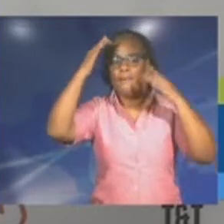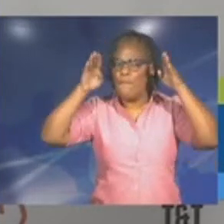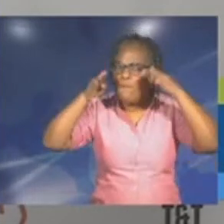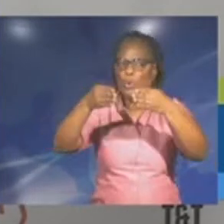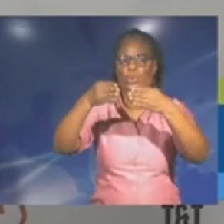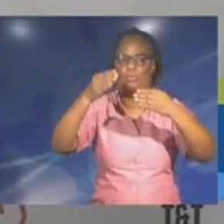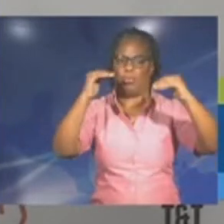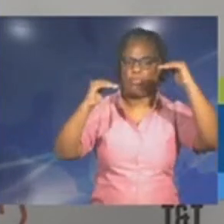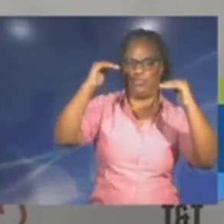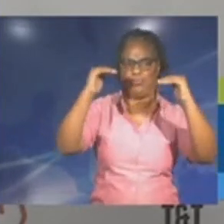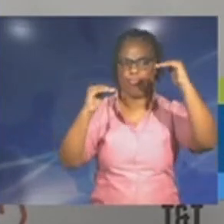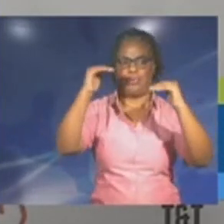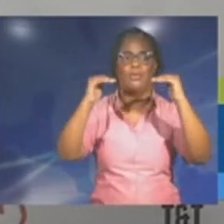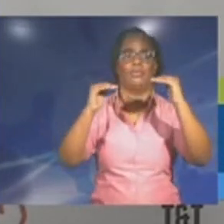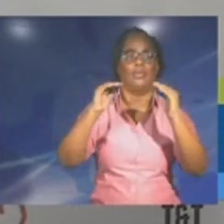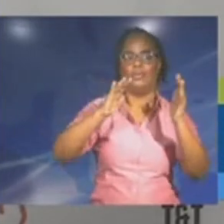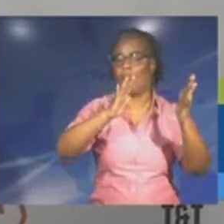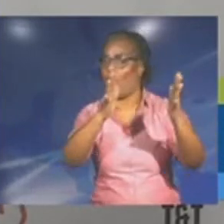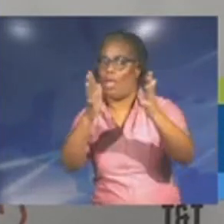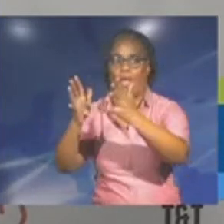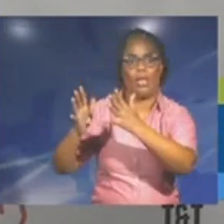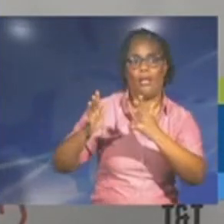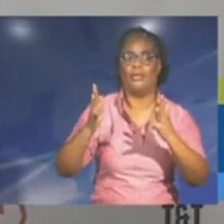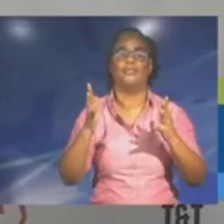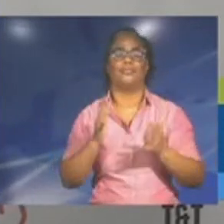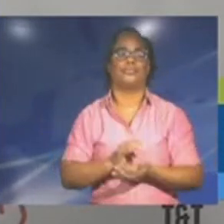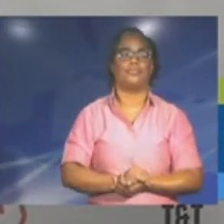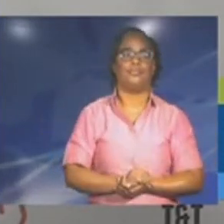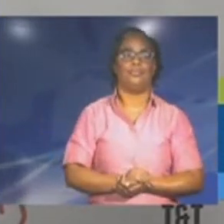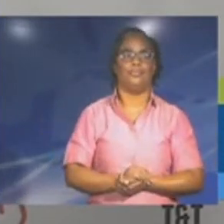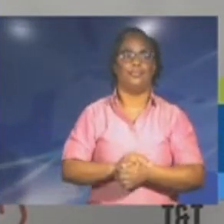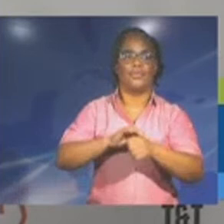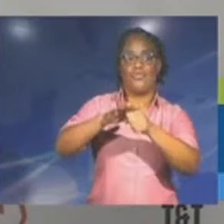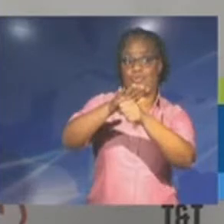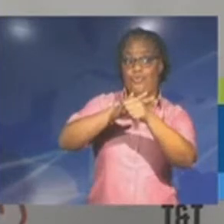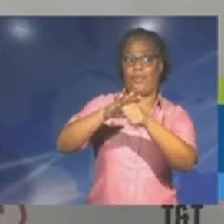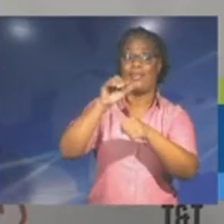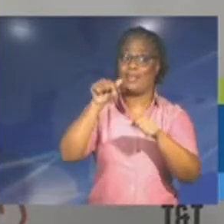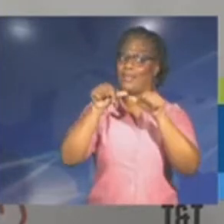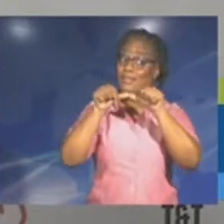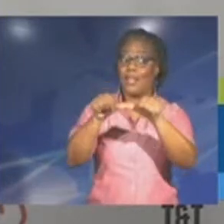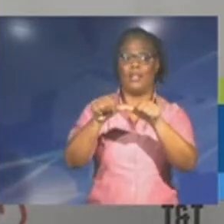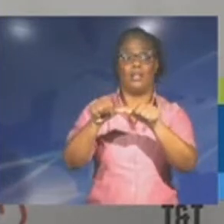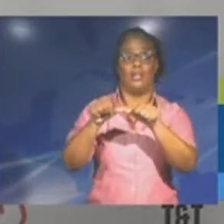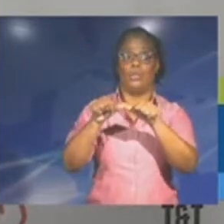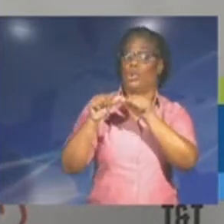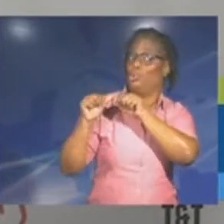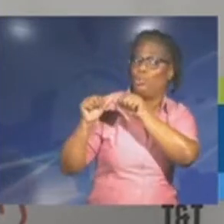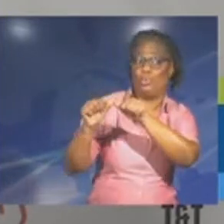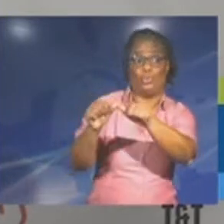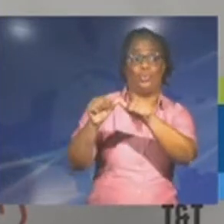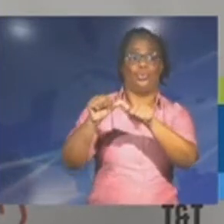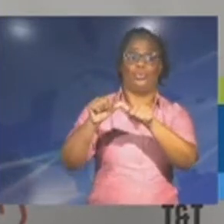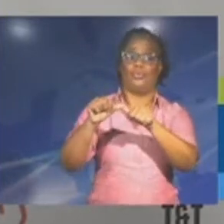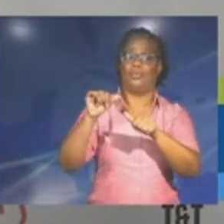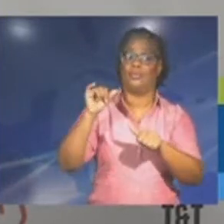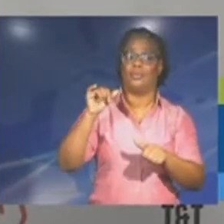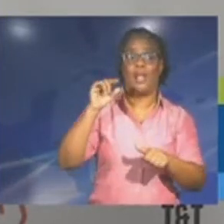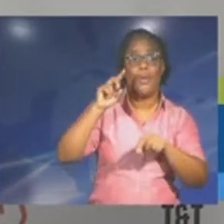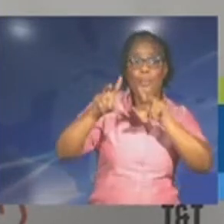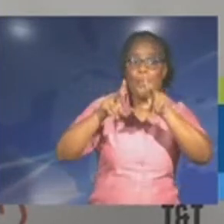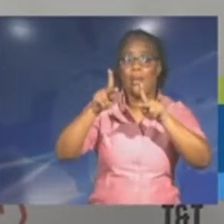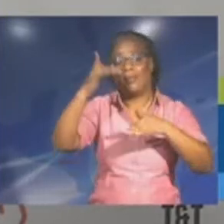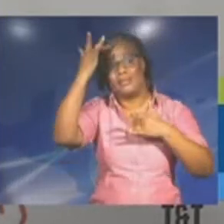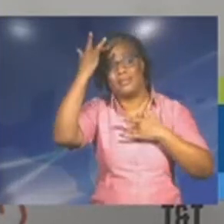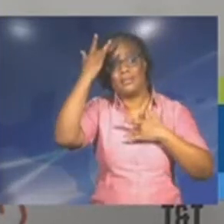with the situations that we are faced. COVID is still ongoing. We still have patients to take care of. We still have our families to